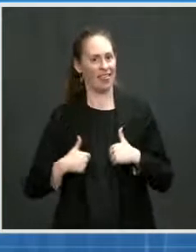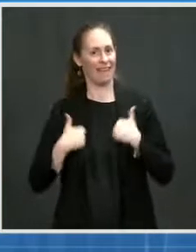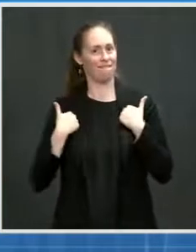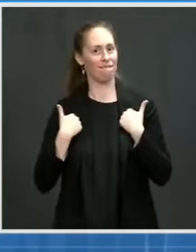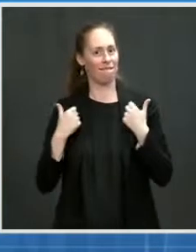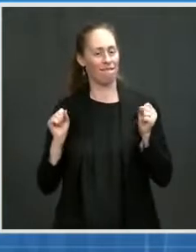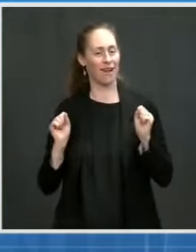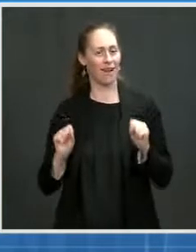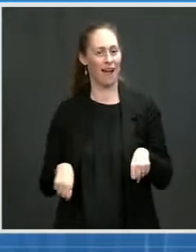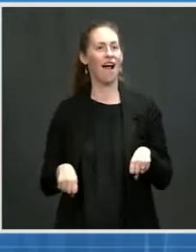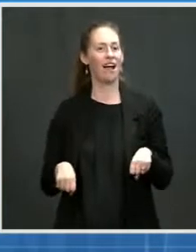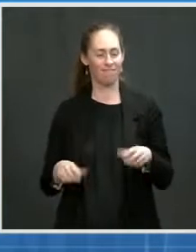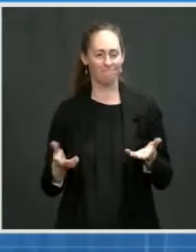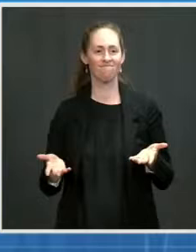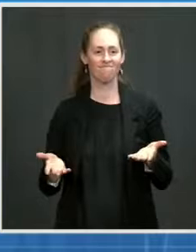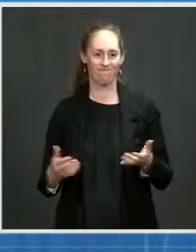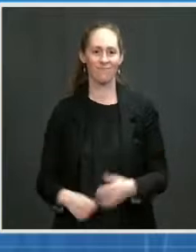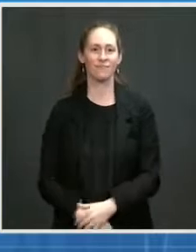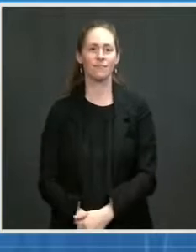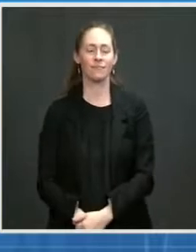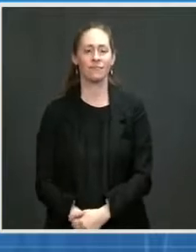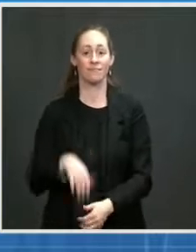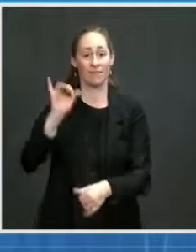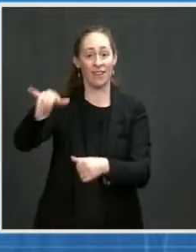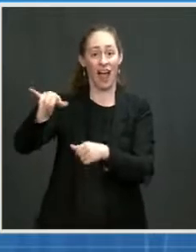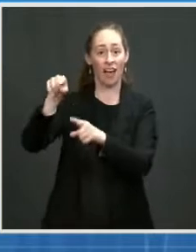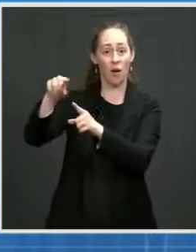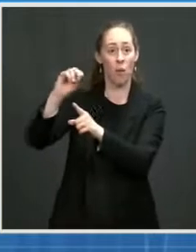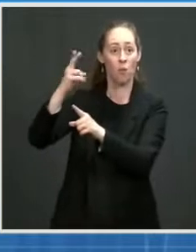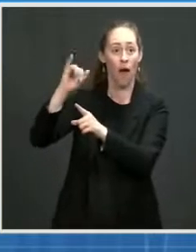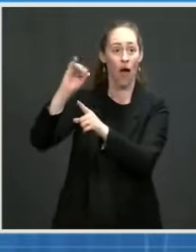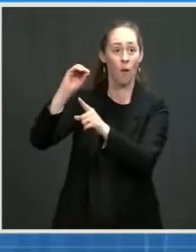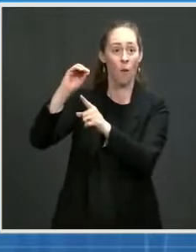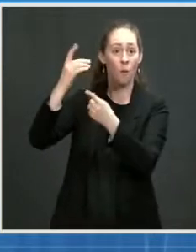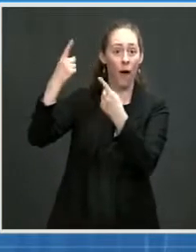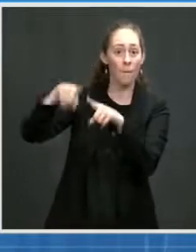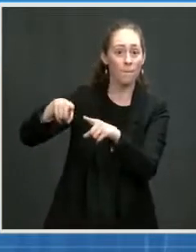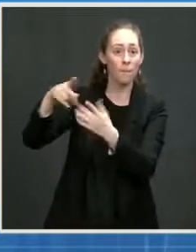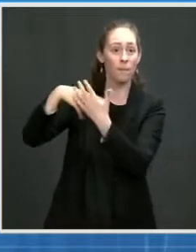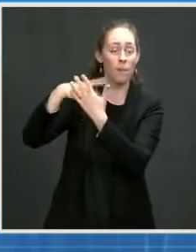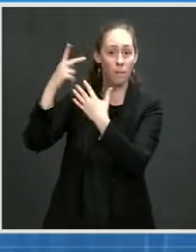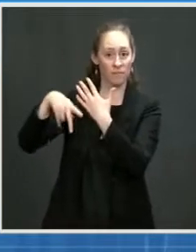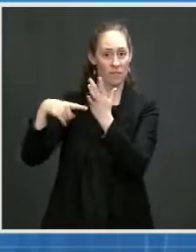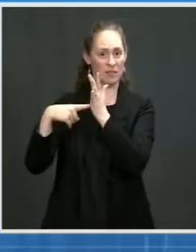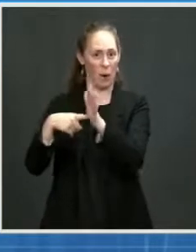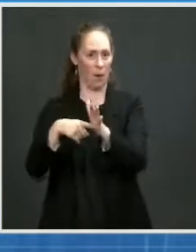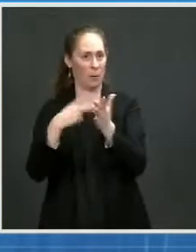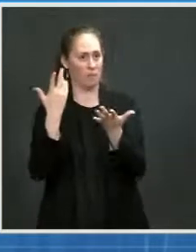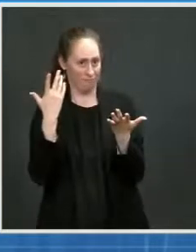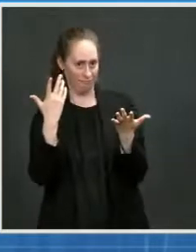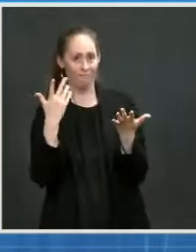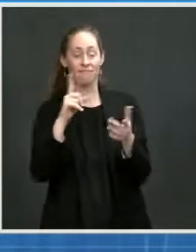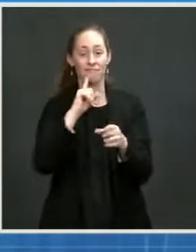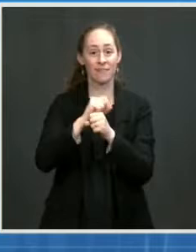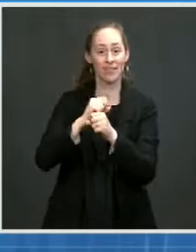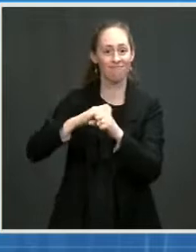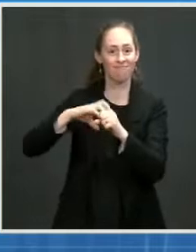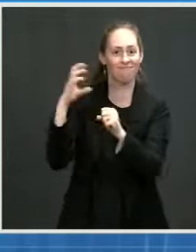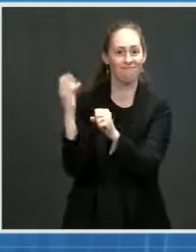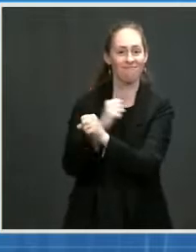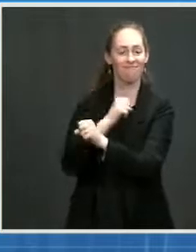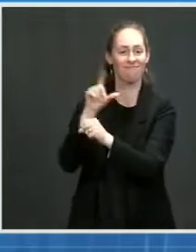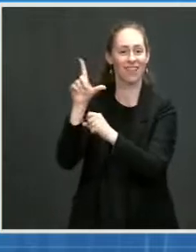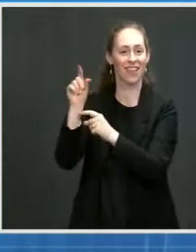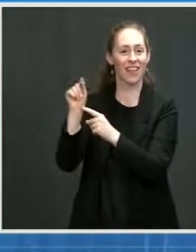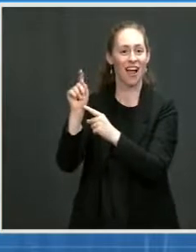announced the program, the state saw a 55% increase in its vaccination rate among younger adults, 20